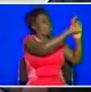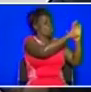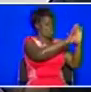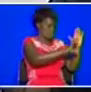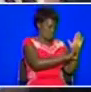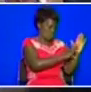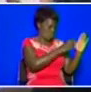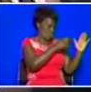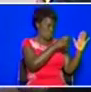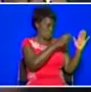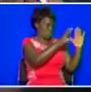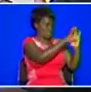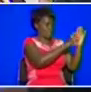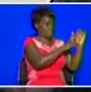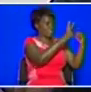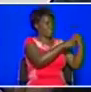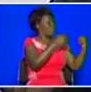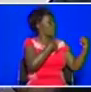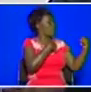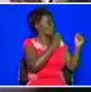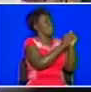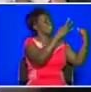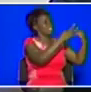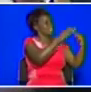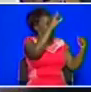chapters. If you take our constitution, it has 18 chapters.